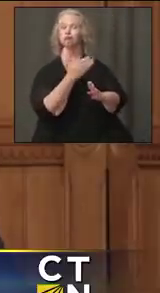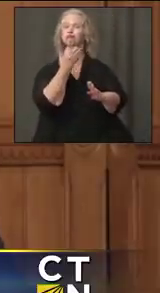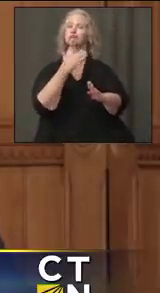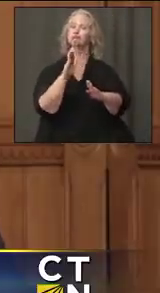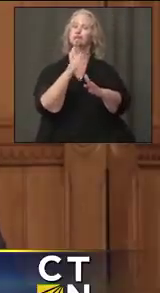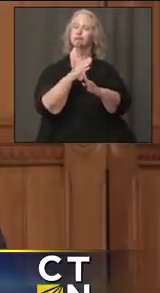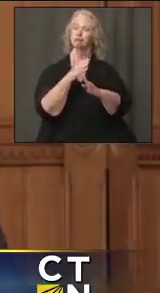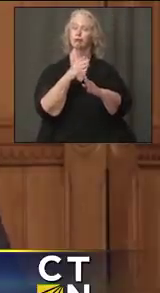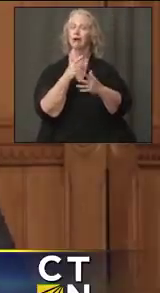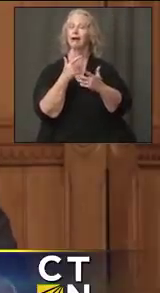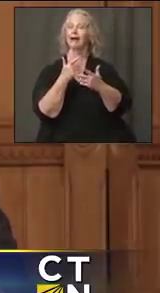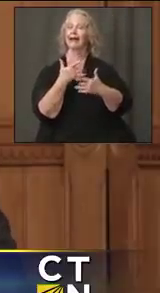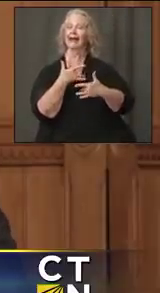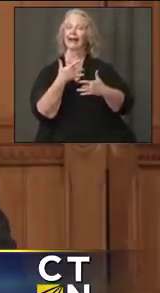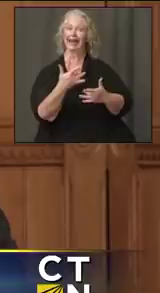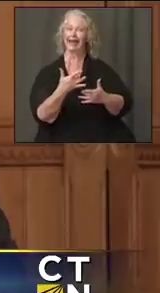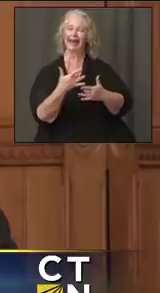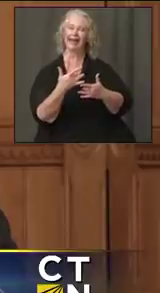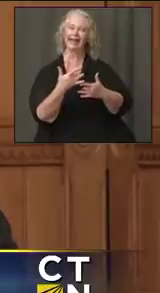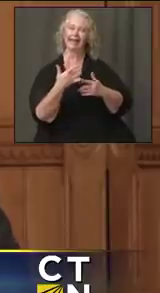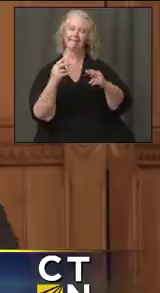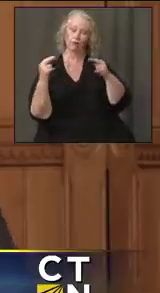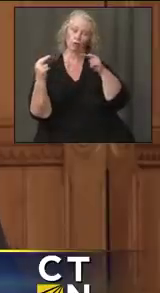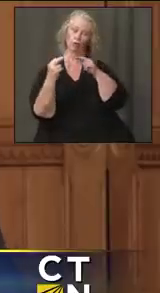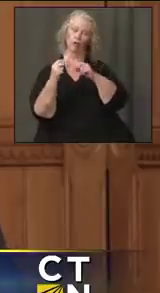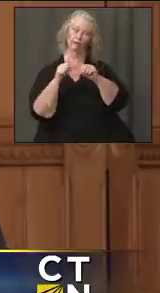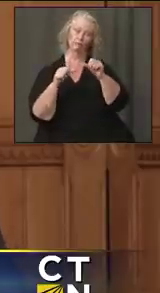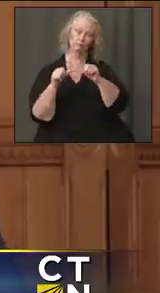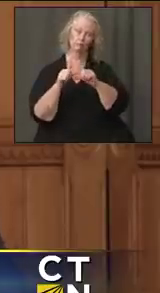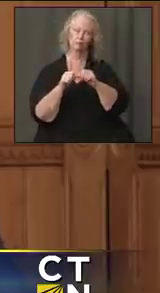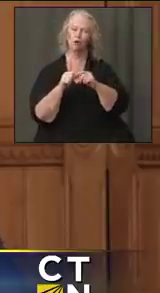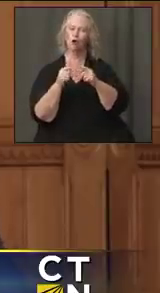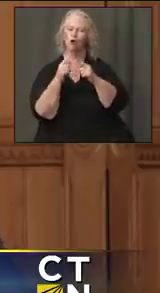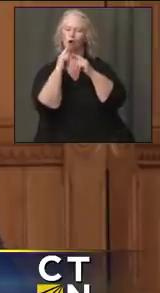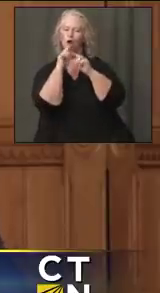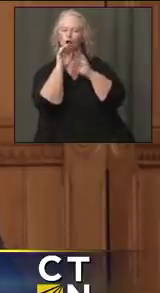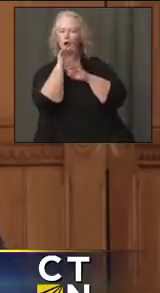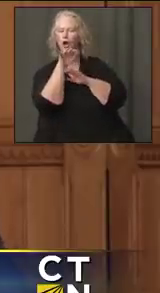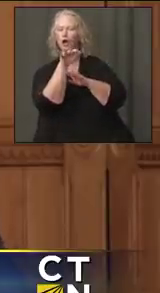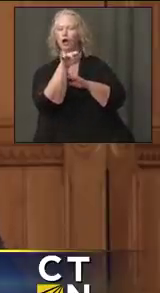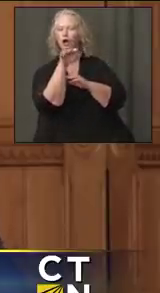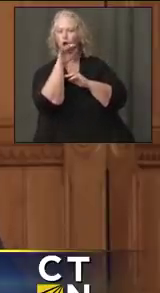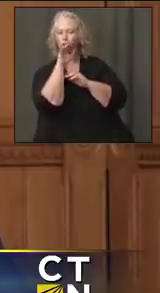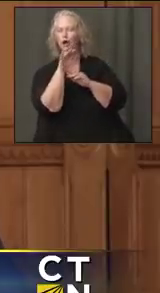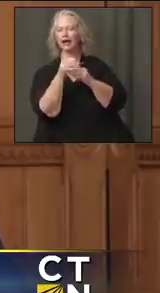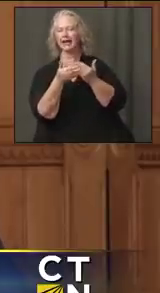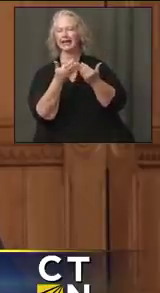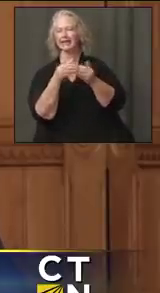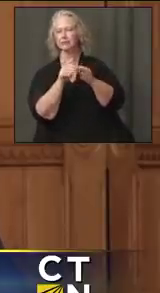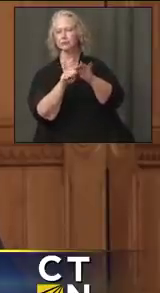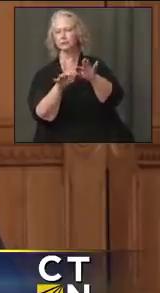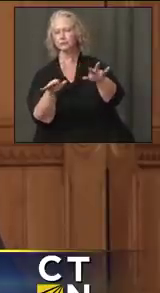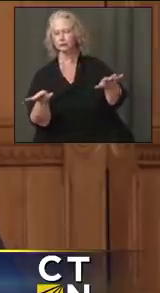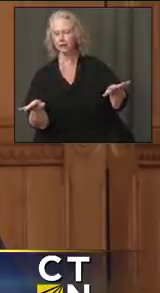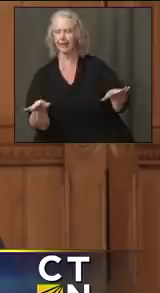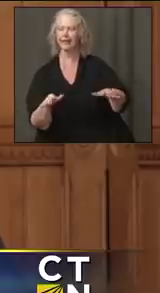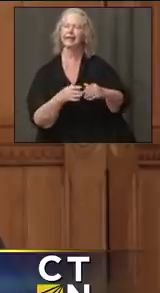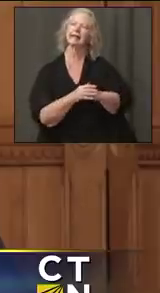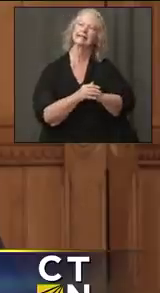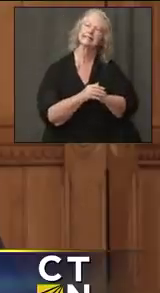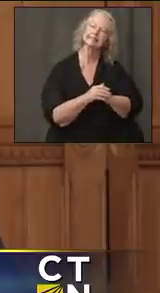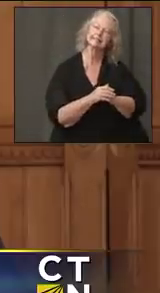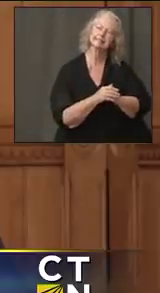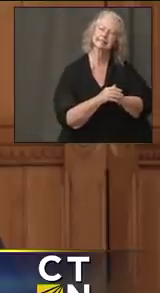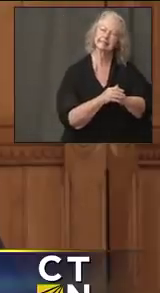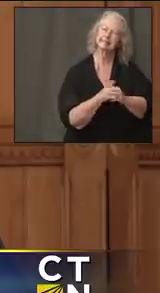they're singing, they may be either facing each other or particles may be more likely to spread in the air when you're singing. So